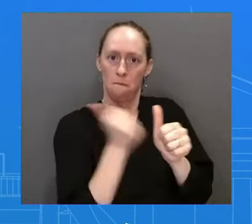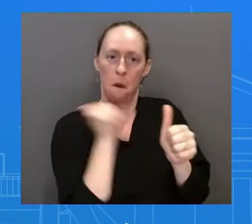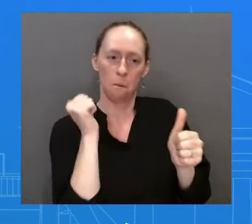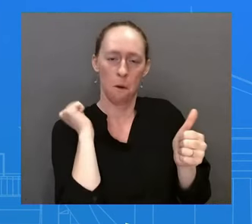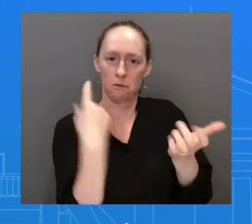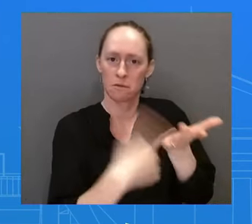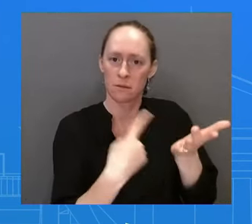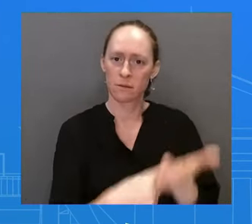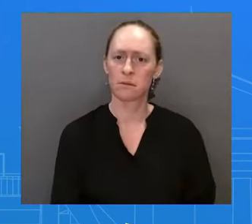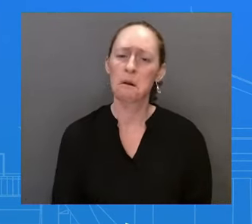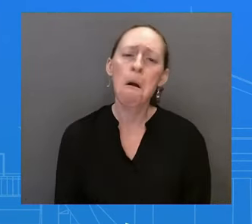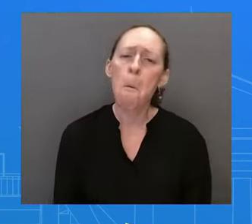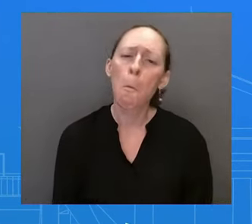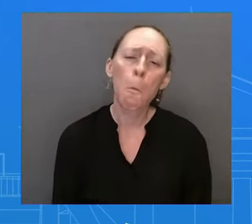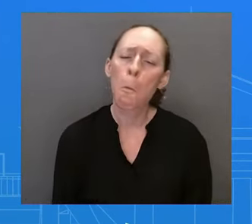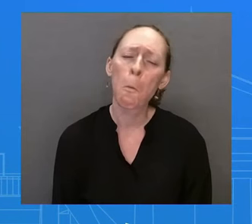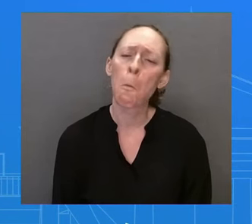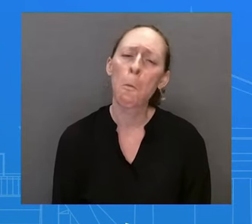do that.